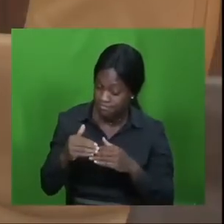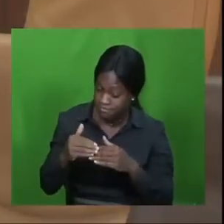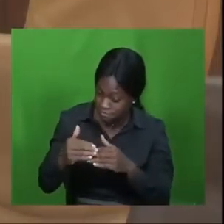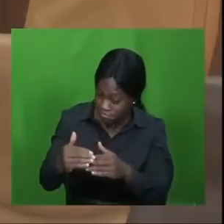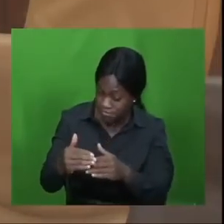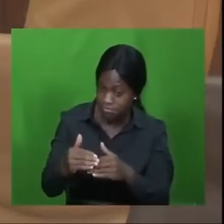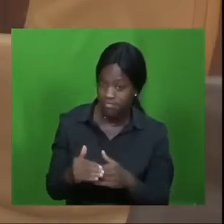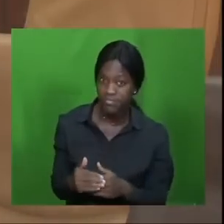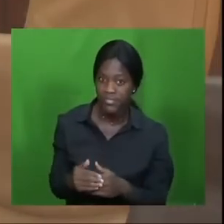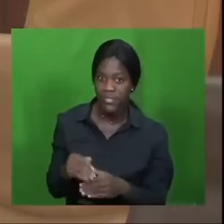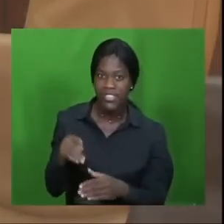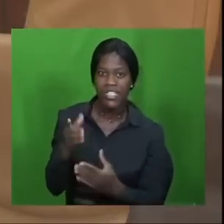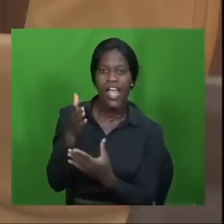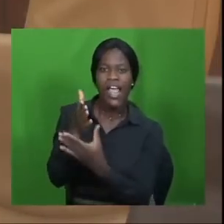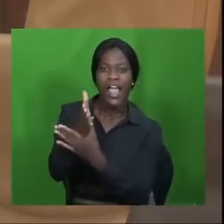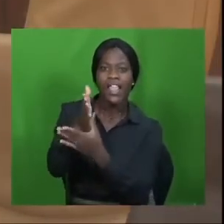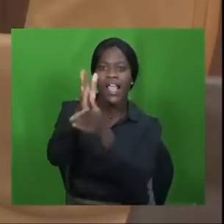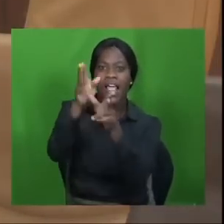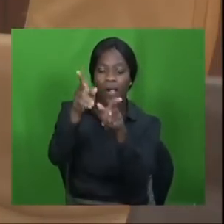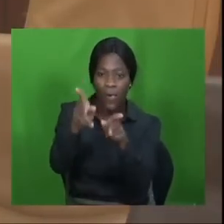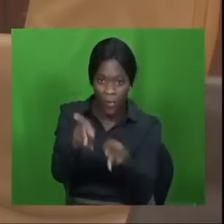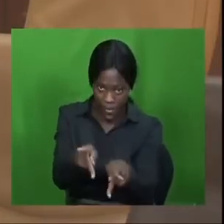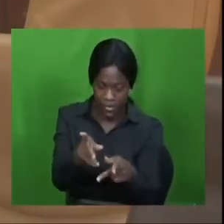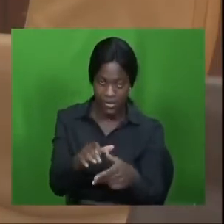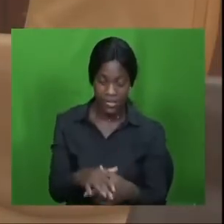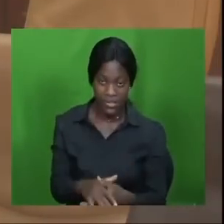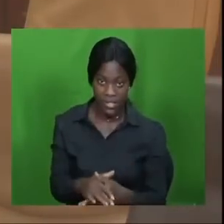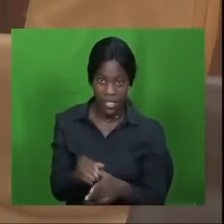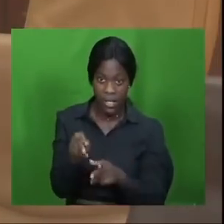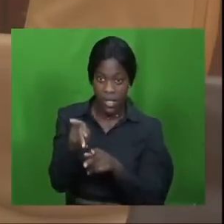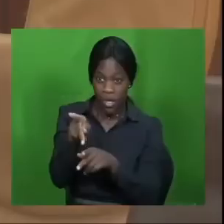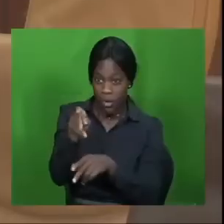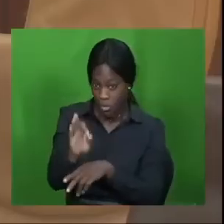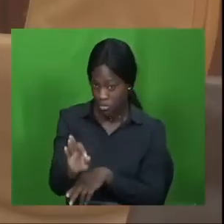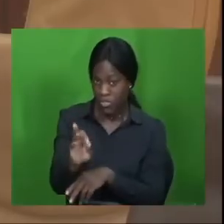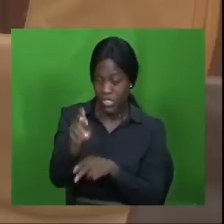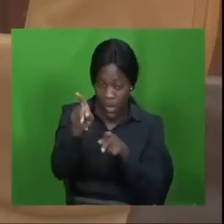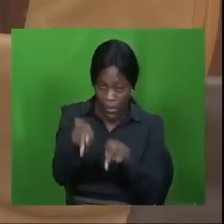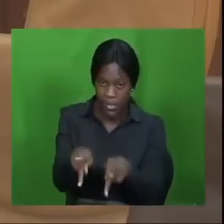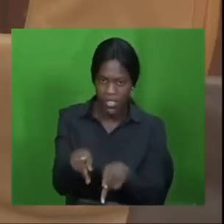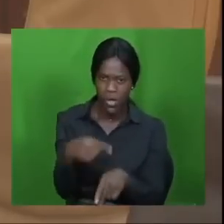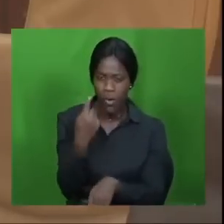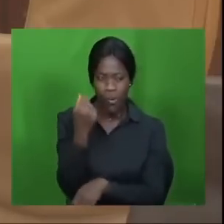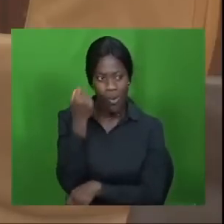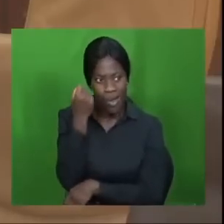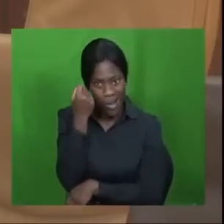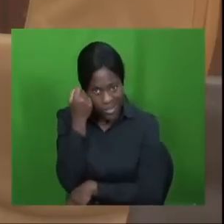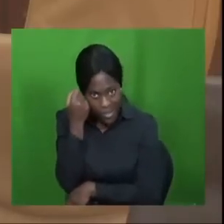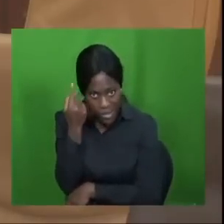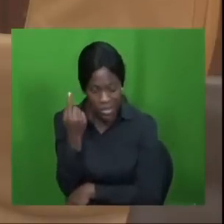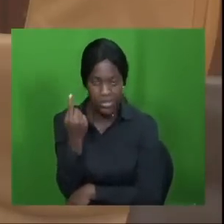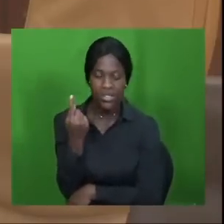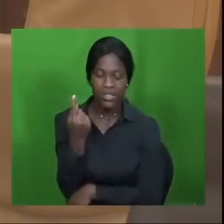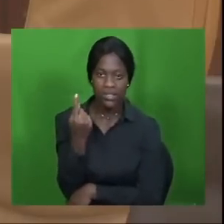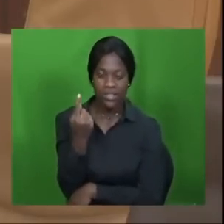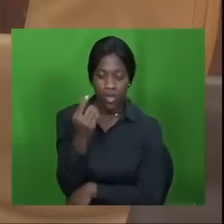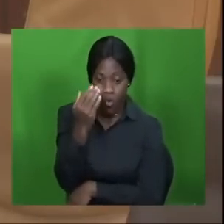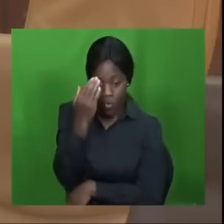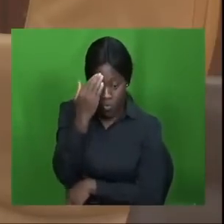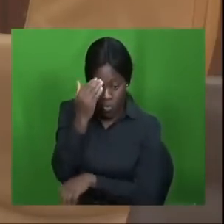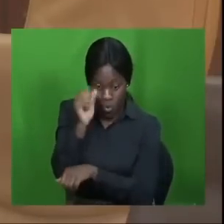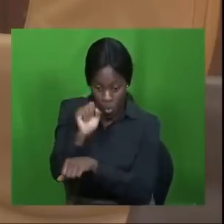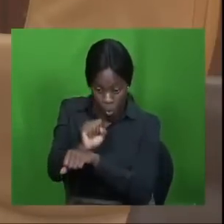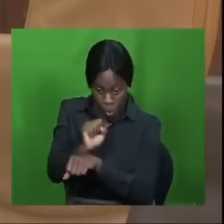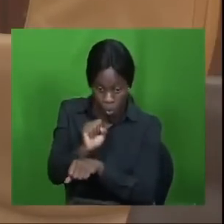a psychologist, a professional one who understands his work and